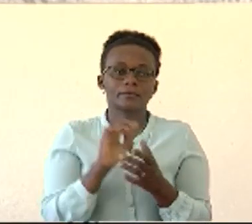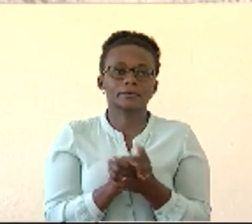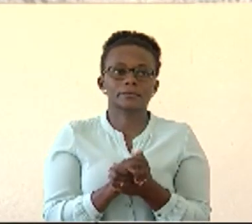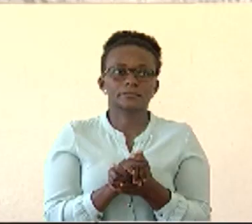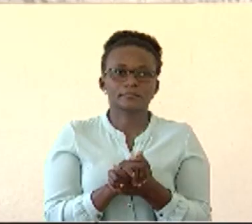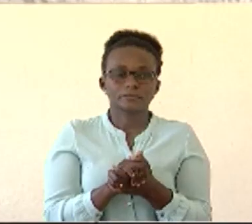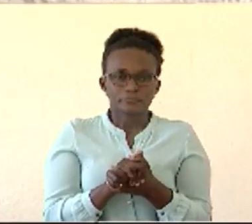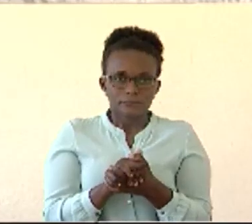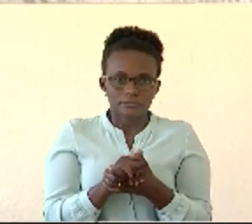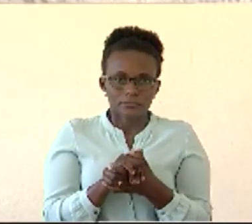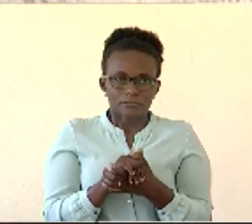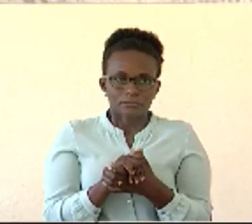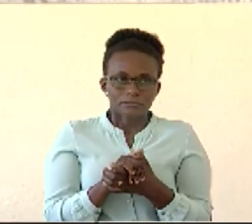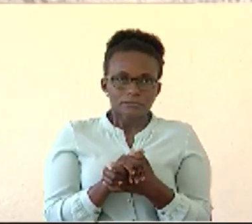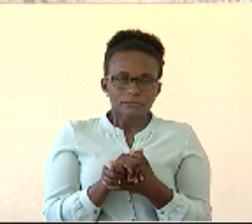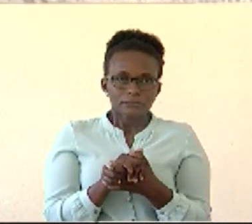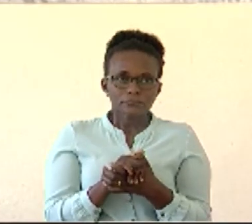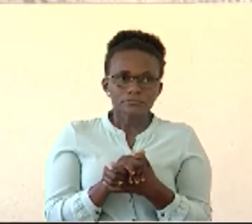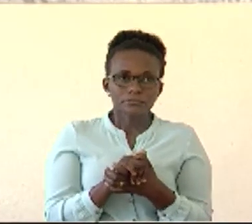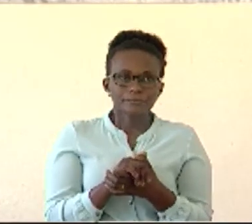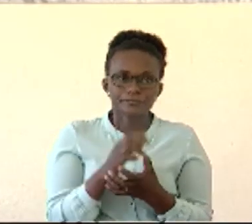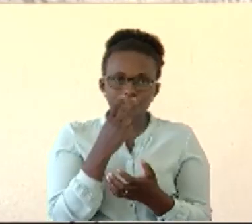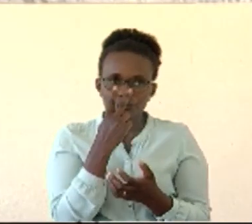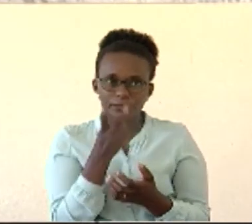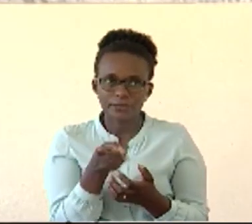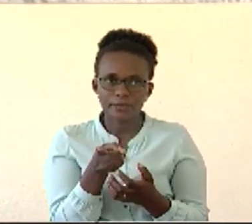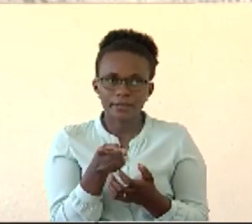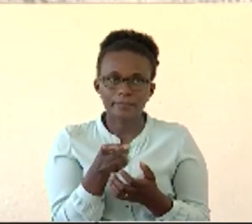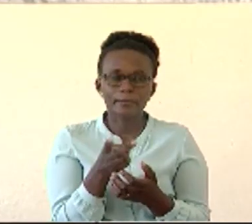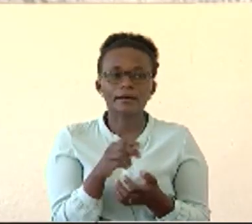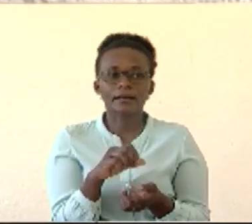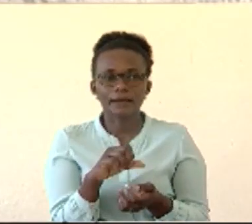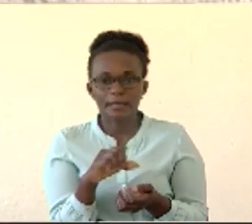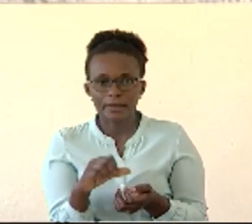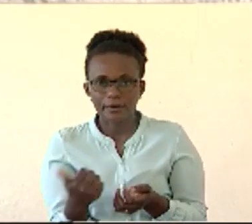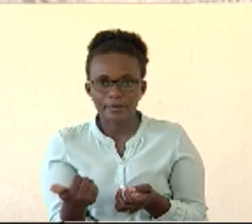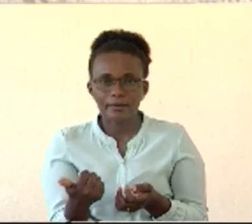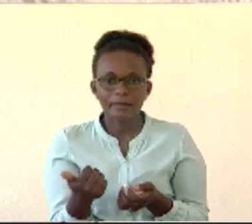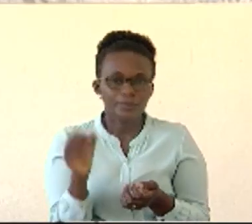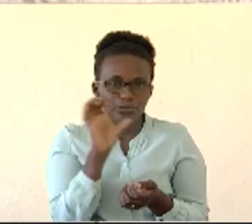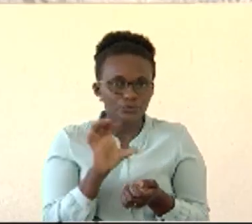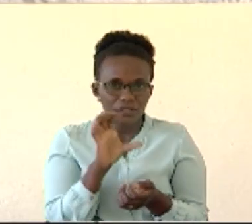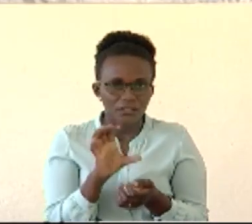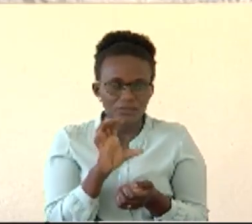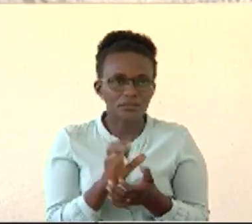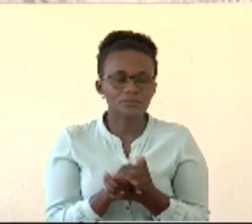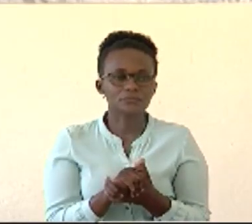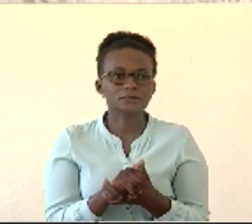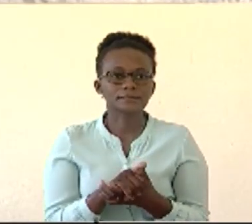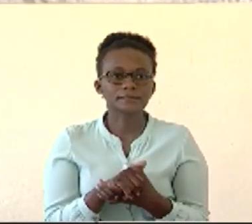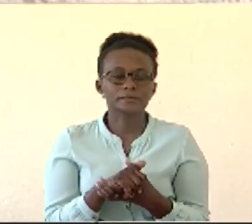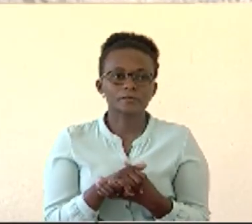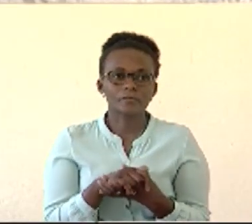is happening. So we are just going to look at another experiment. This time we are